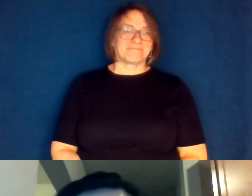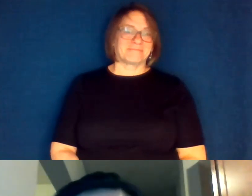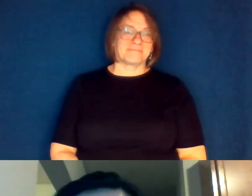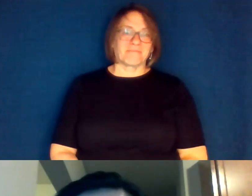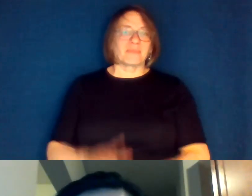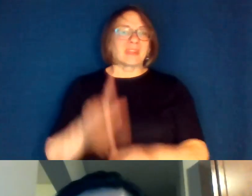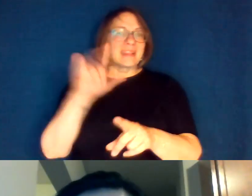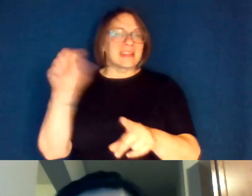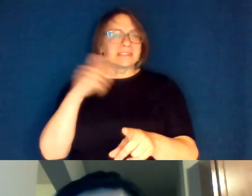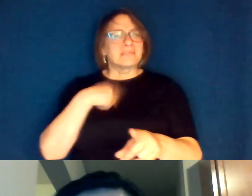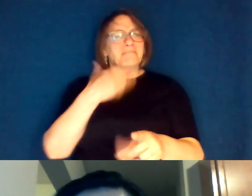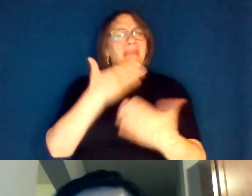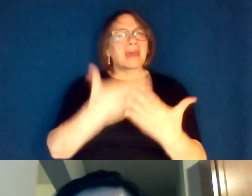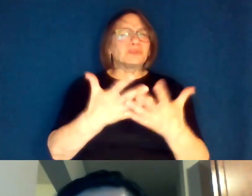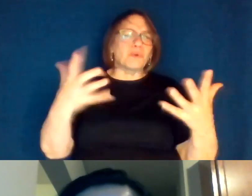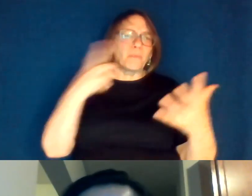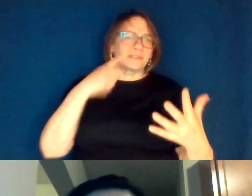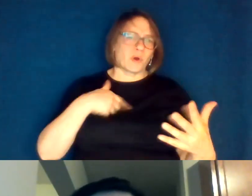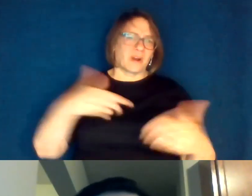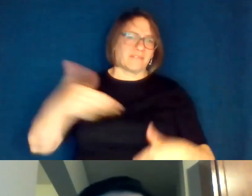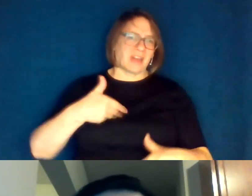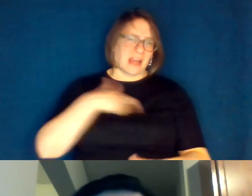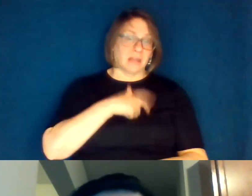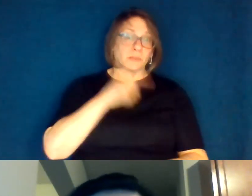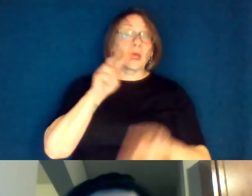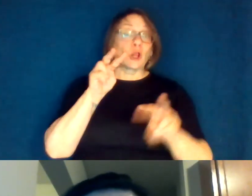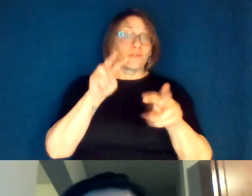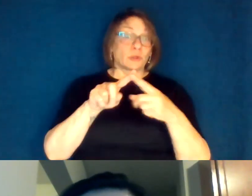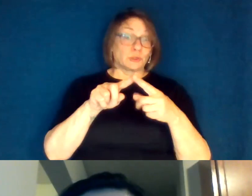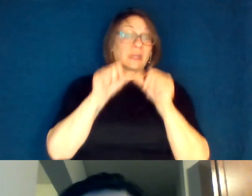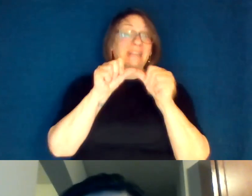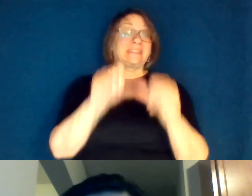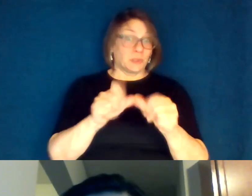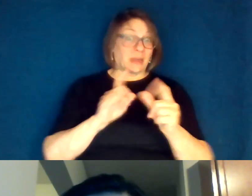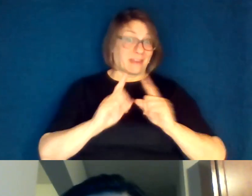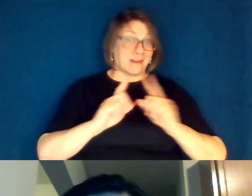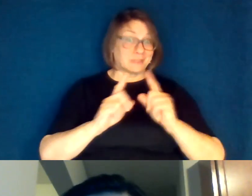Well, thank you so much for having us. This was a pleasure, and we look forward to continuing the conversation.